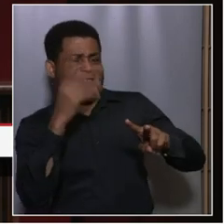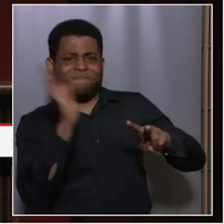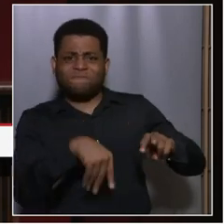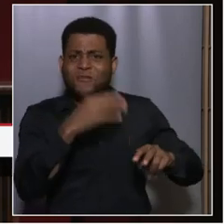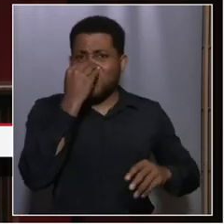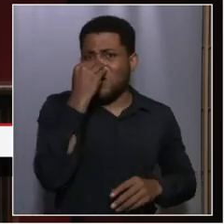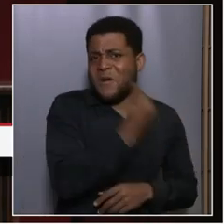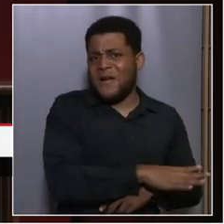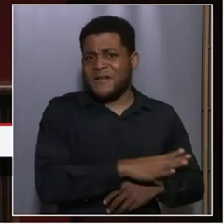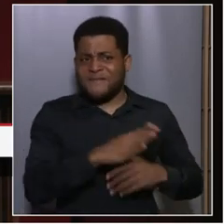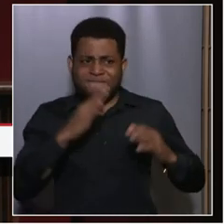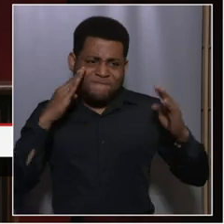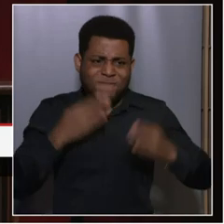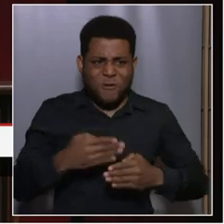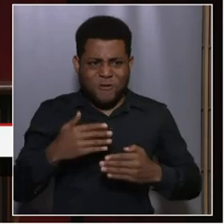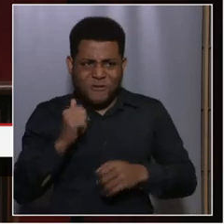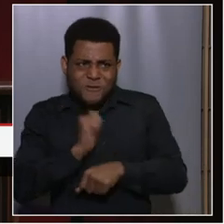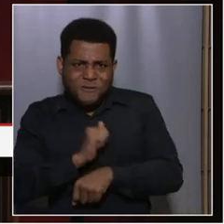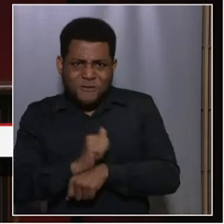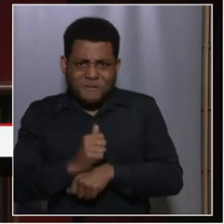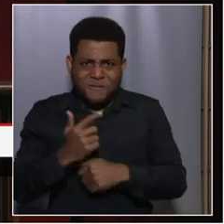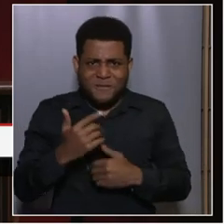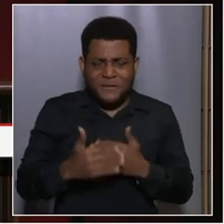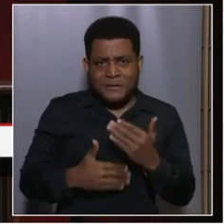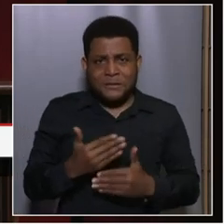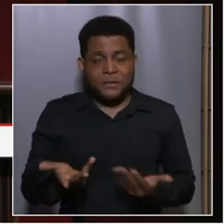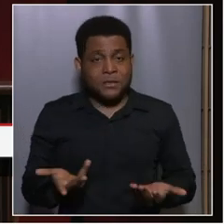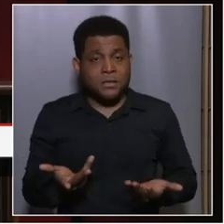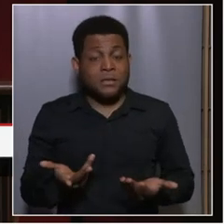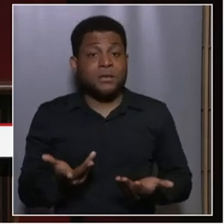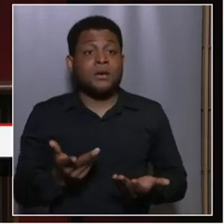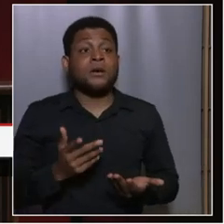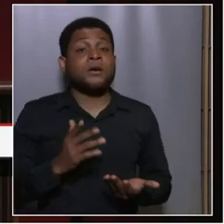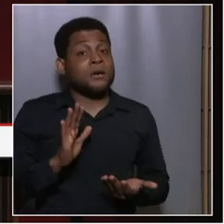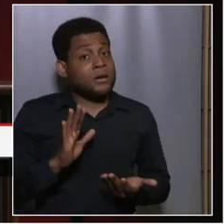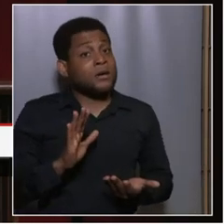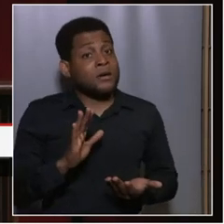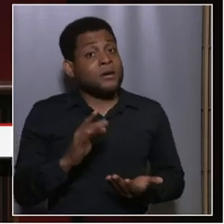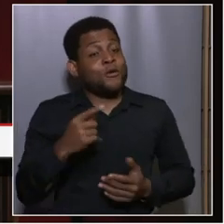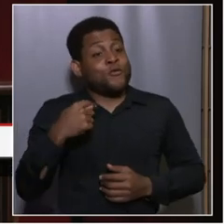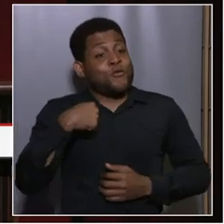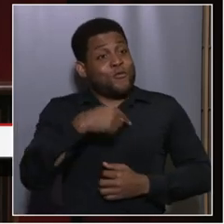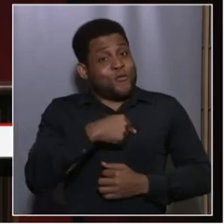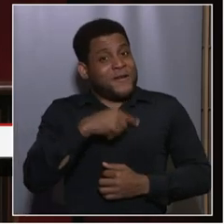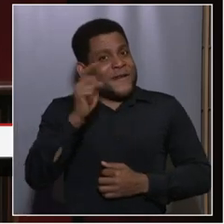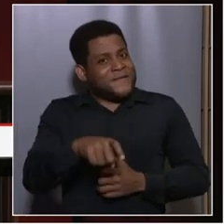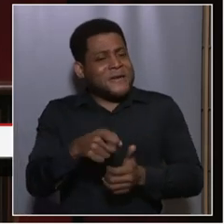And so that's the work that we're doing. So you probably hear me talking a lot about accountability, right?